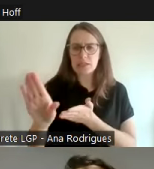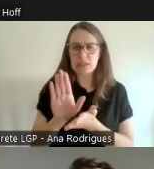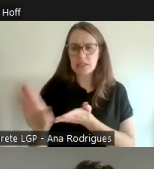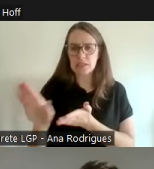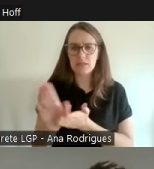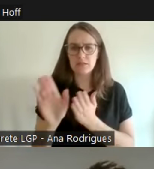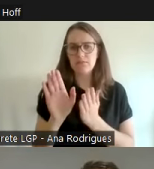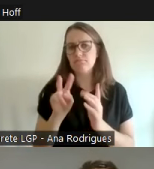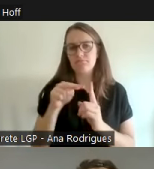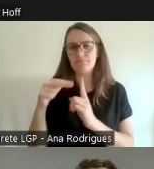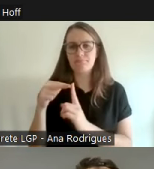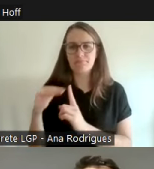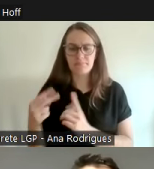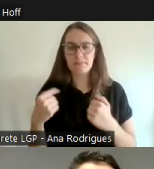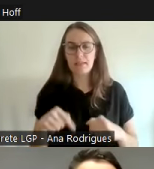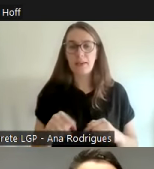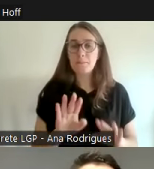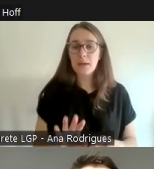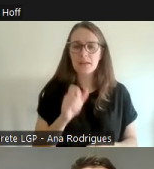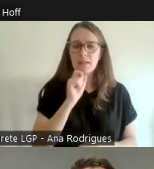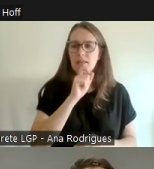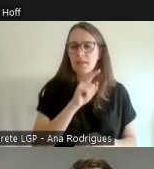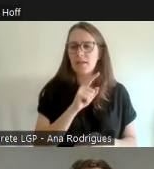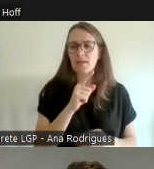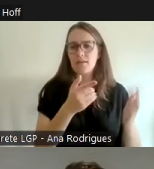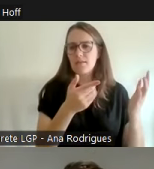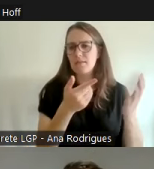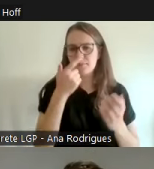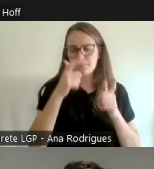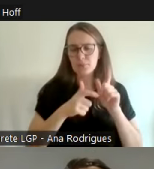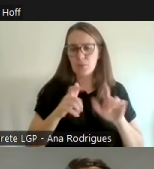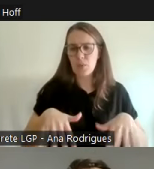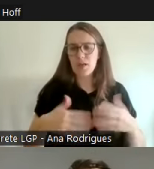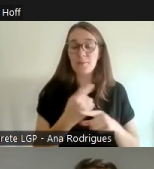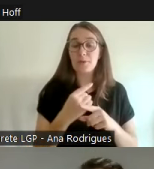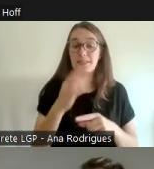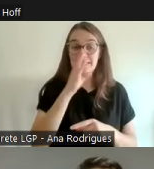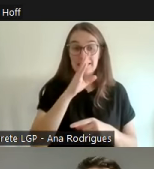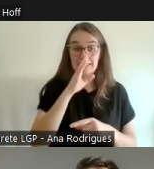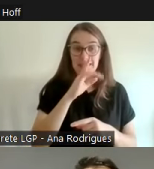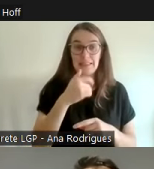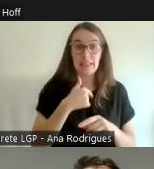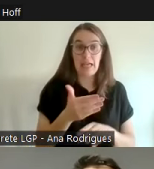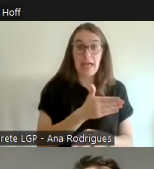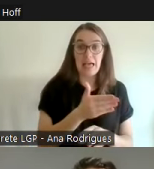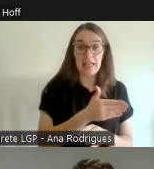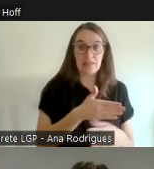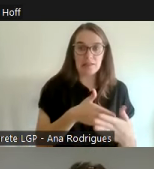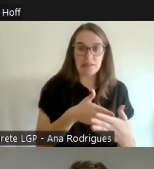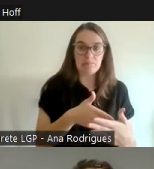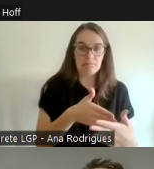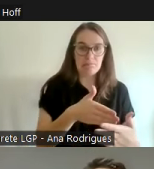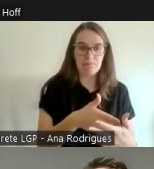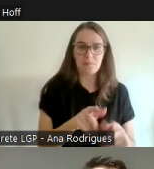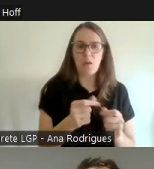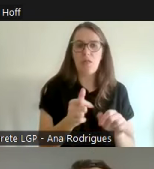it. Yeah, you can open the door for it. And maybe the resistance in the beginning is just covered so that you